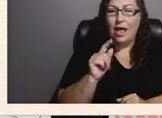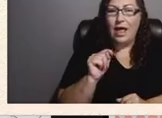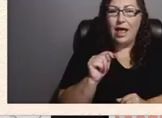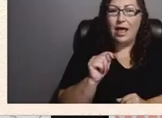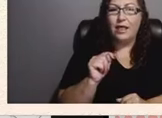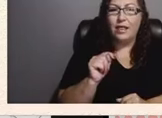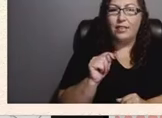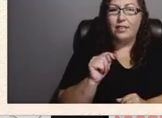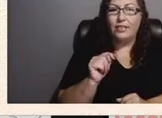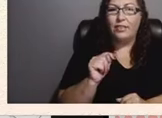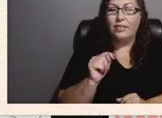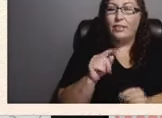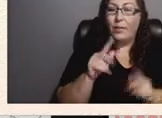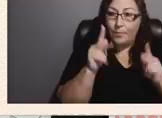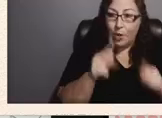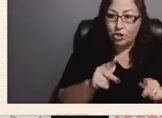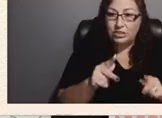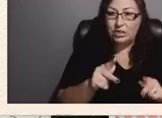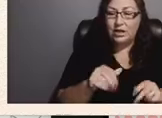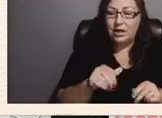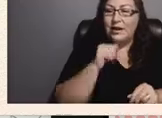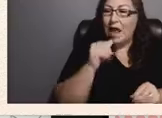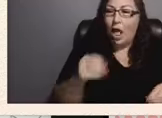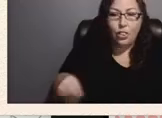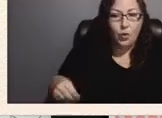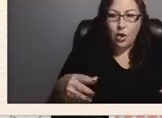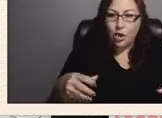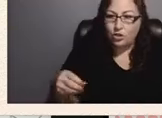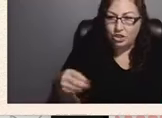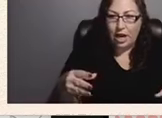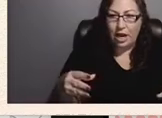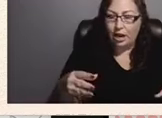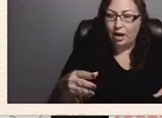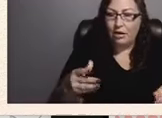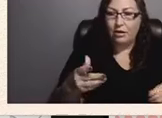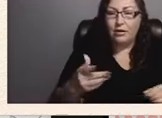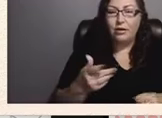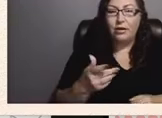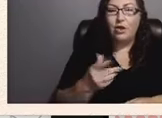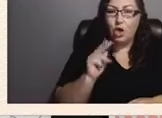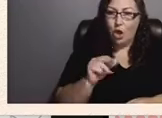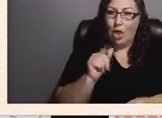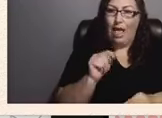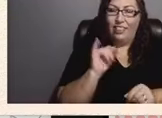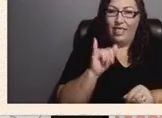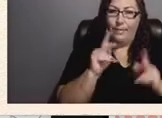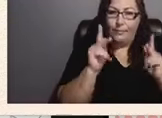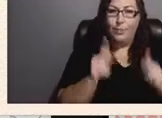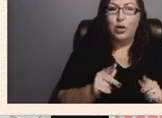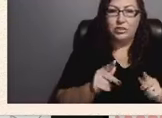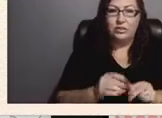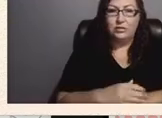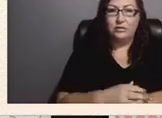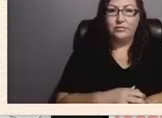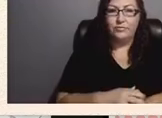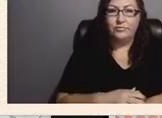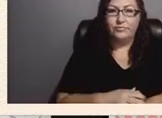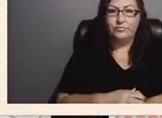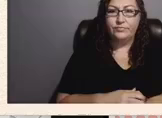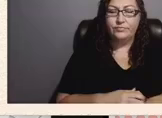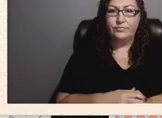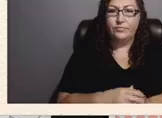wheelchair. The person who can't talk clearly enough. Try to figure out a way to communicate.